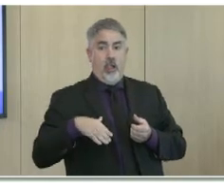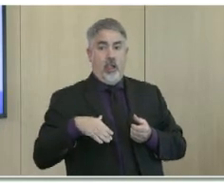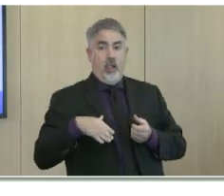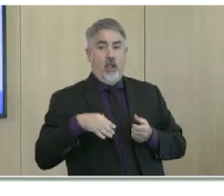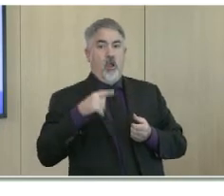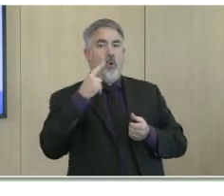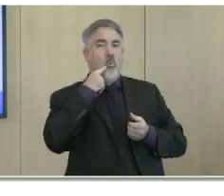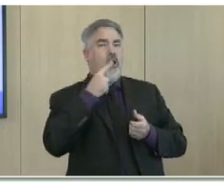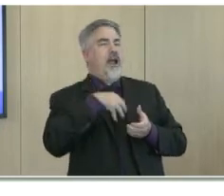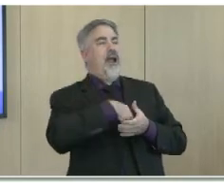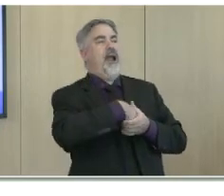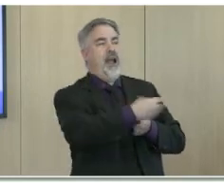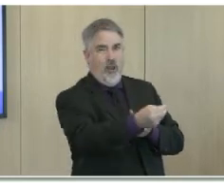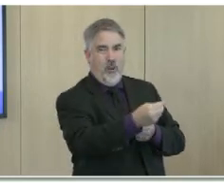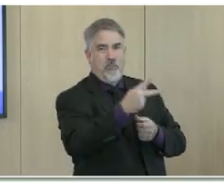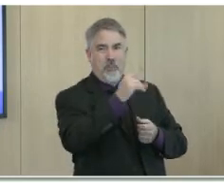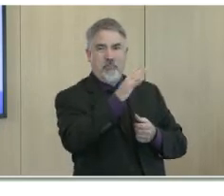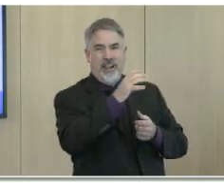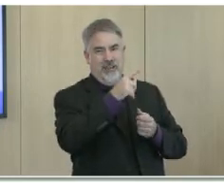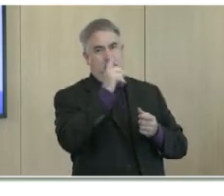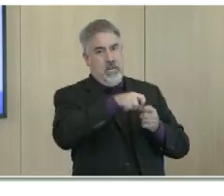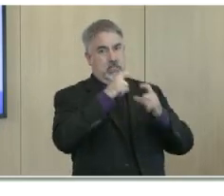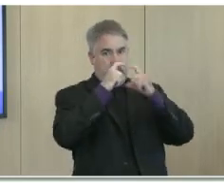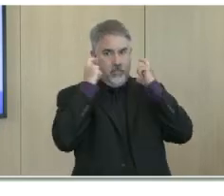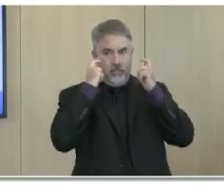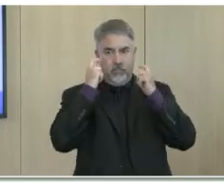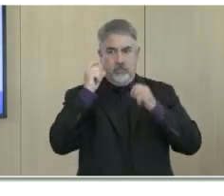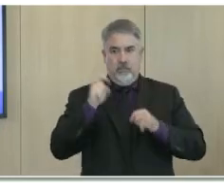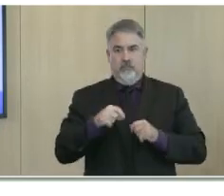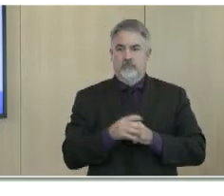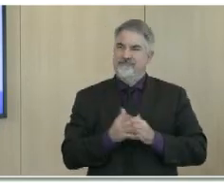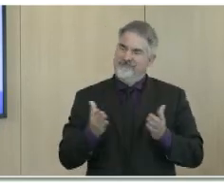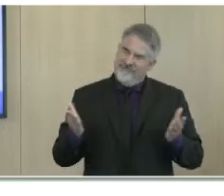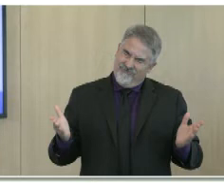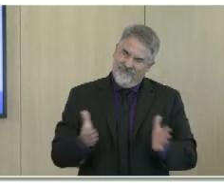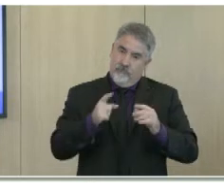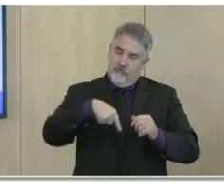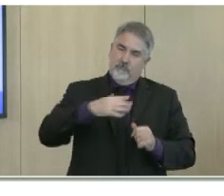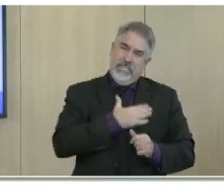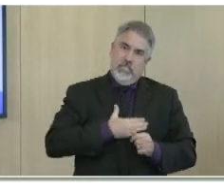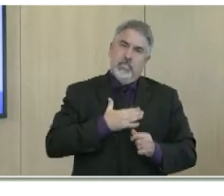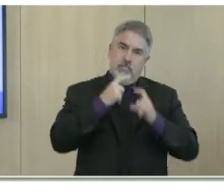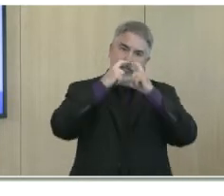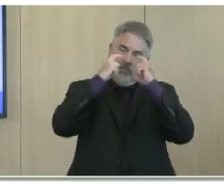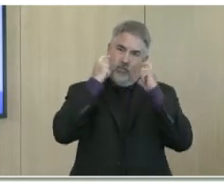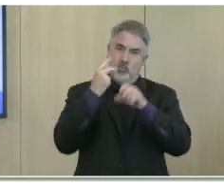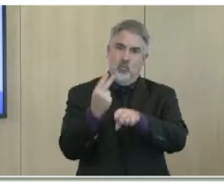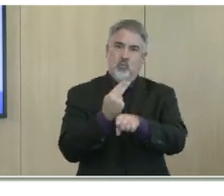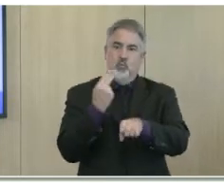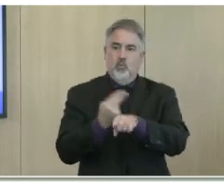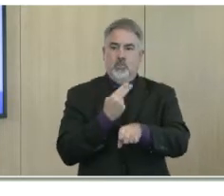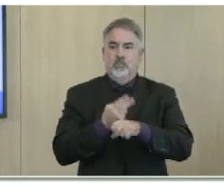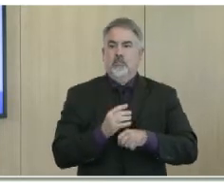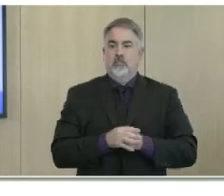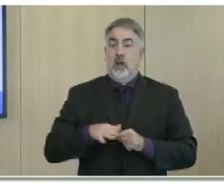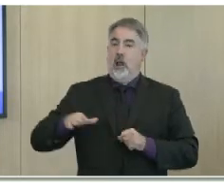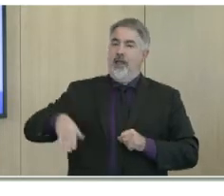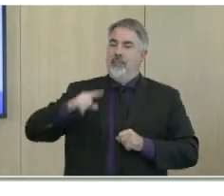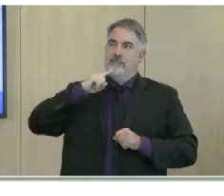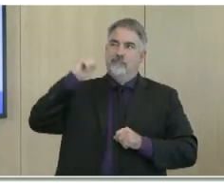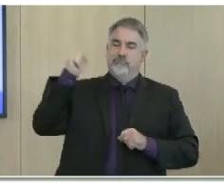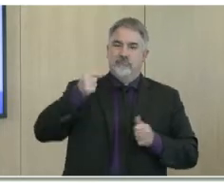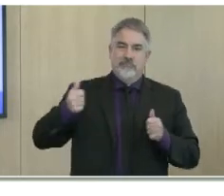you should. It has the potential to protect yourself, but perhaps more importantly, it has the potential to protect